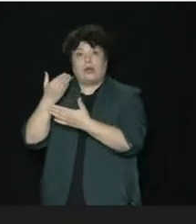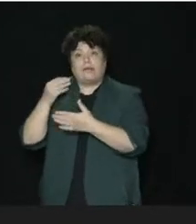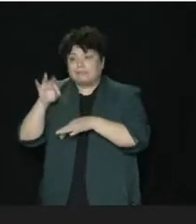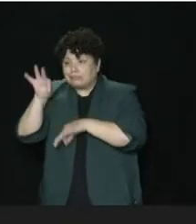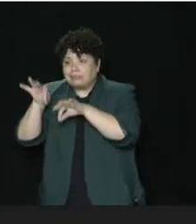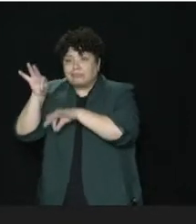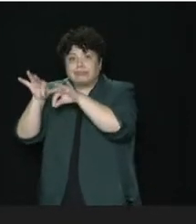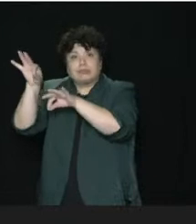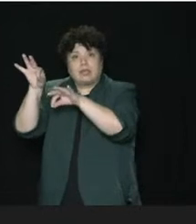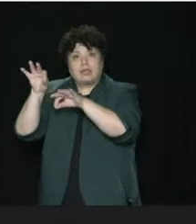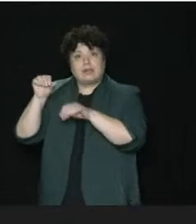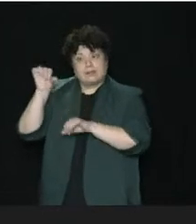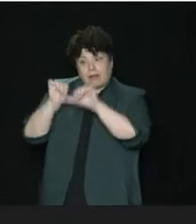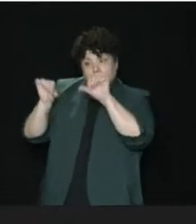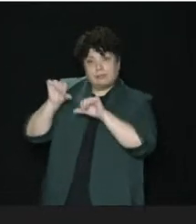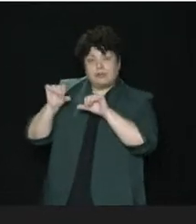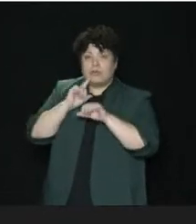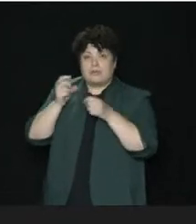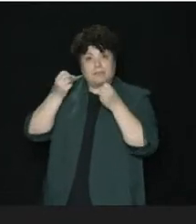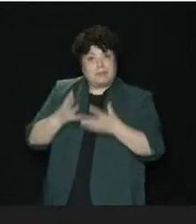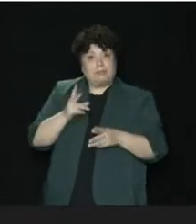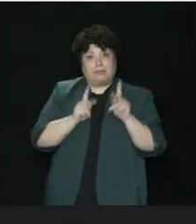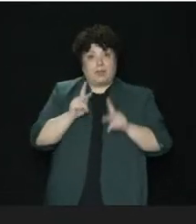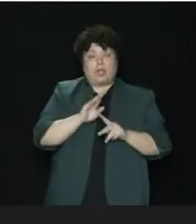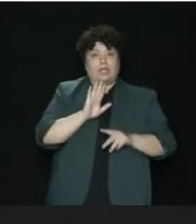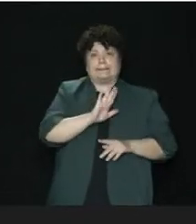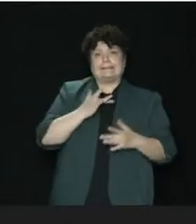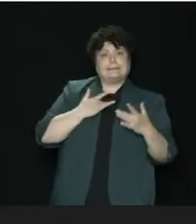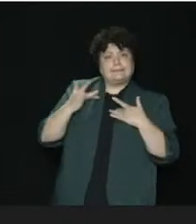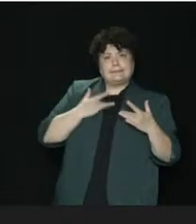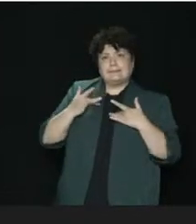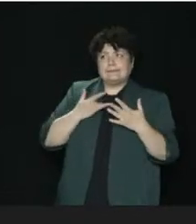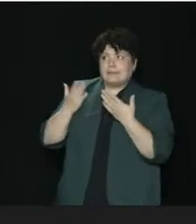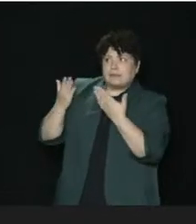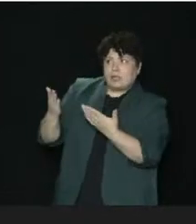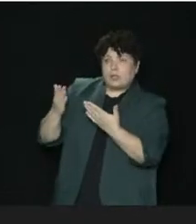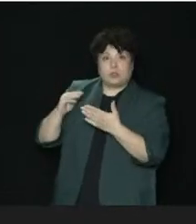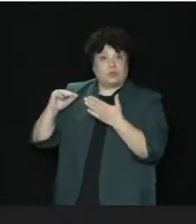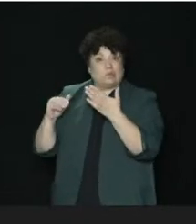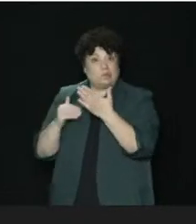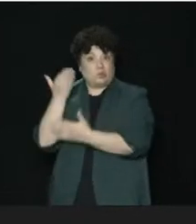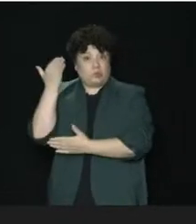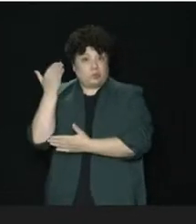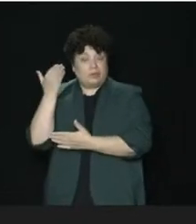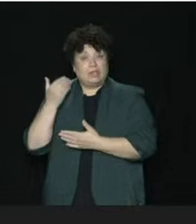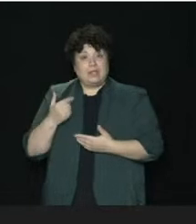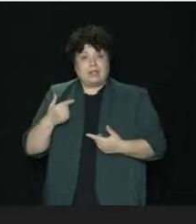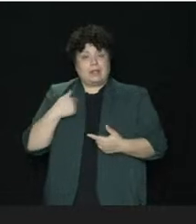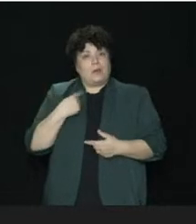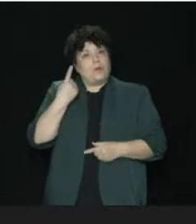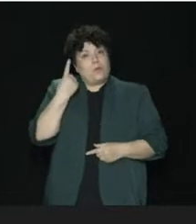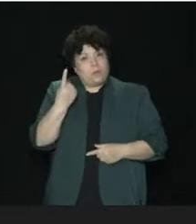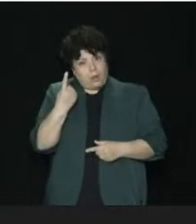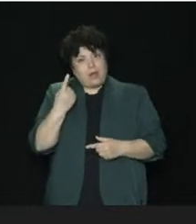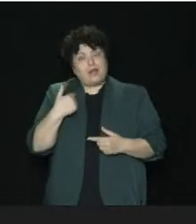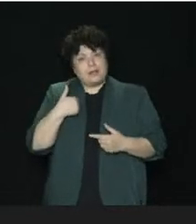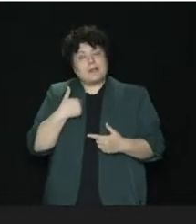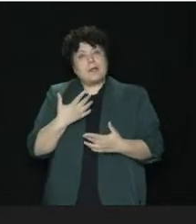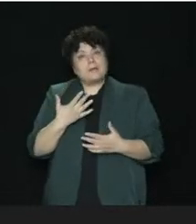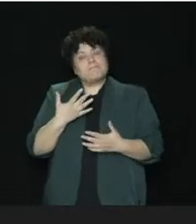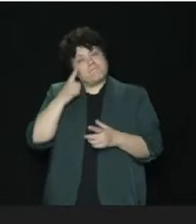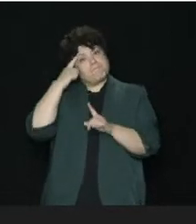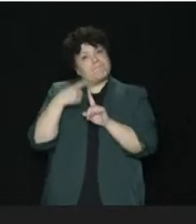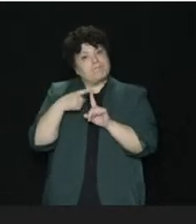difficult for so many people throughout this pandemic. But I think I am very heartened that the National